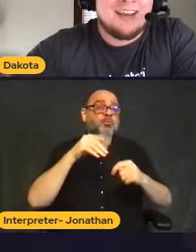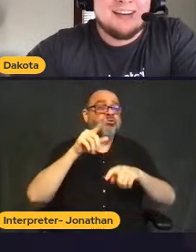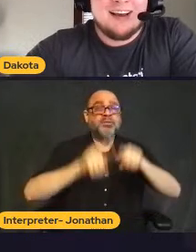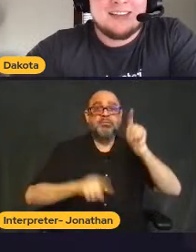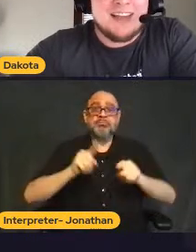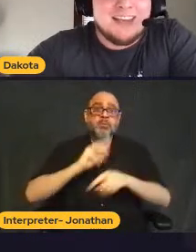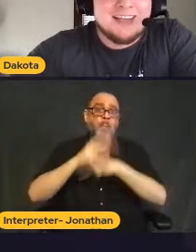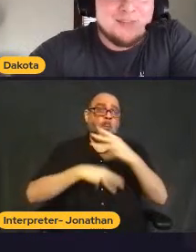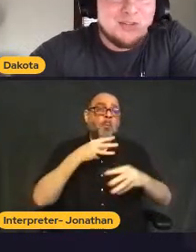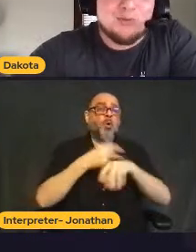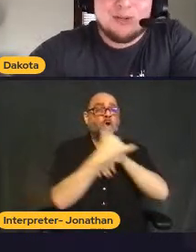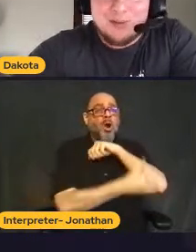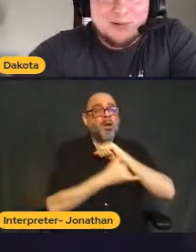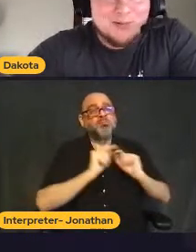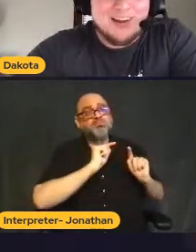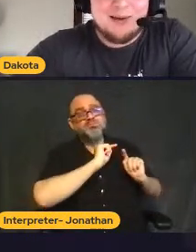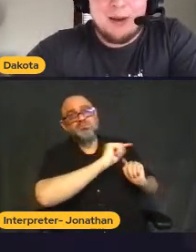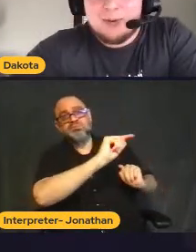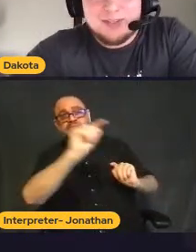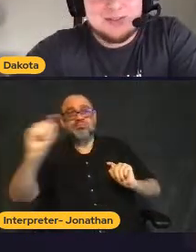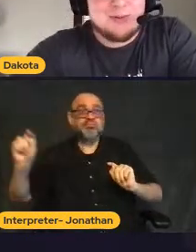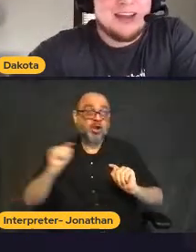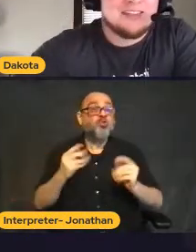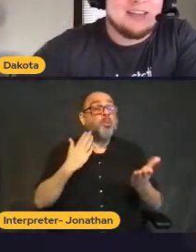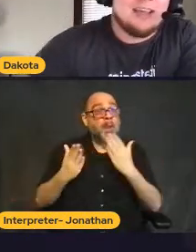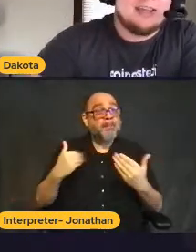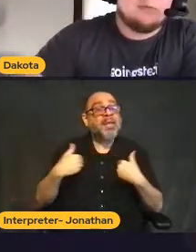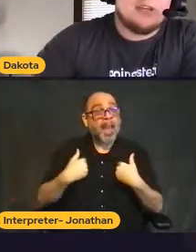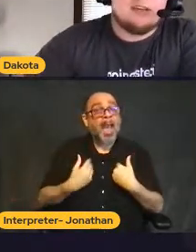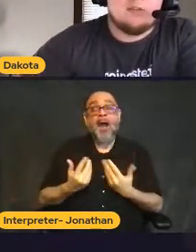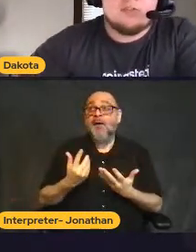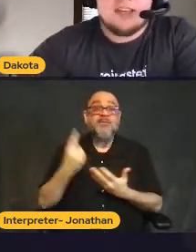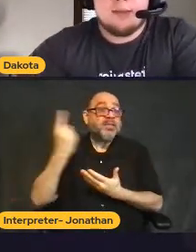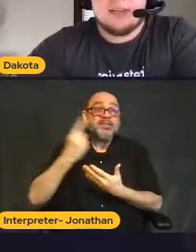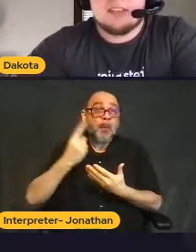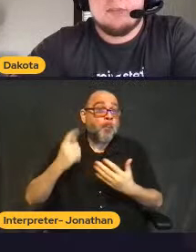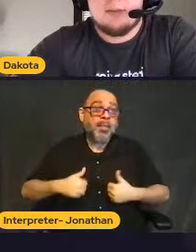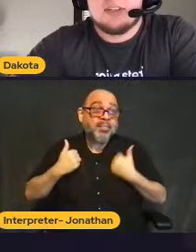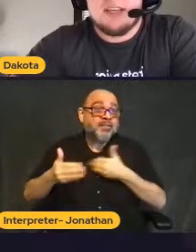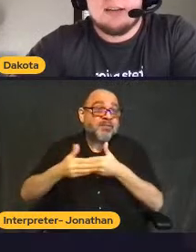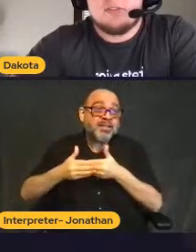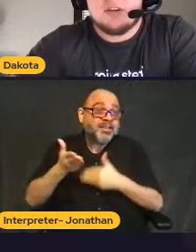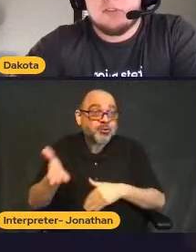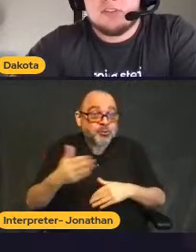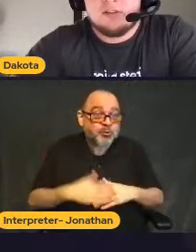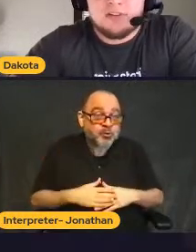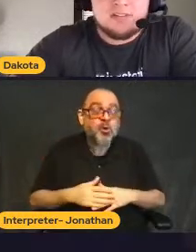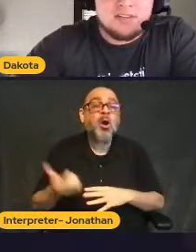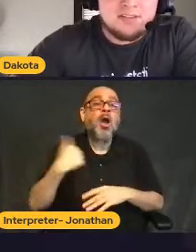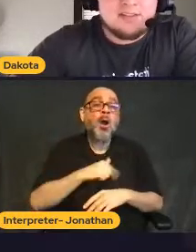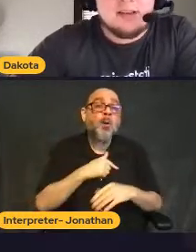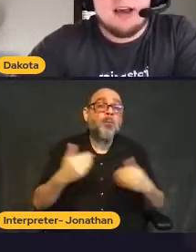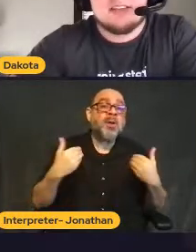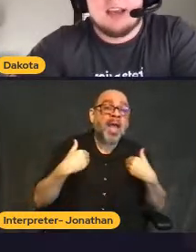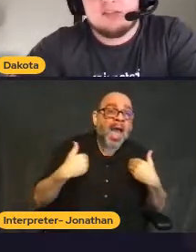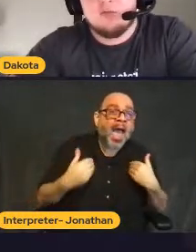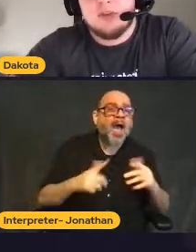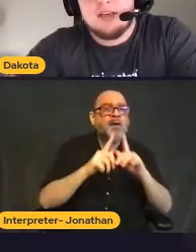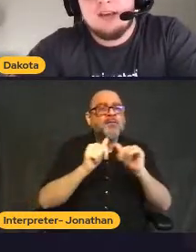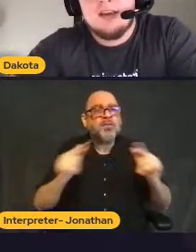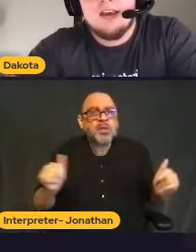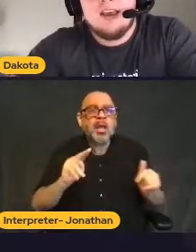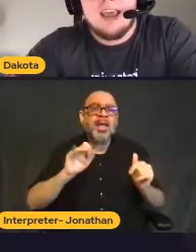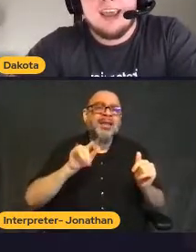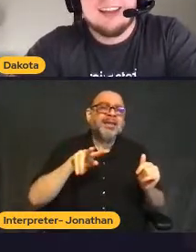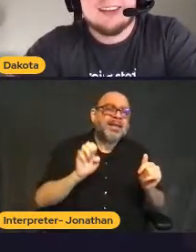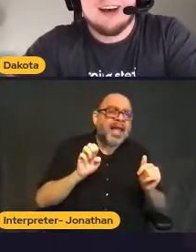probably a Steady individual near you. I wouldn't be too surprised. And we use a mix of AWS native serverless services, SaaS